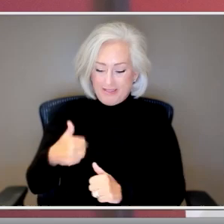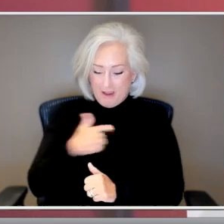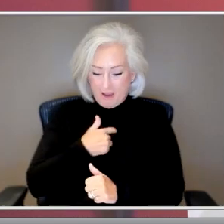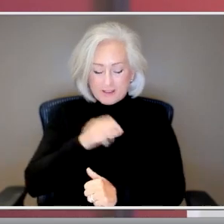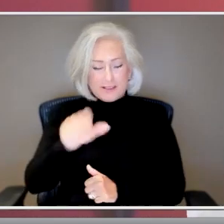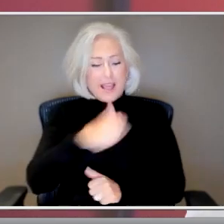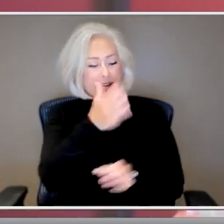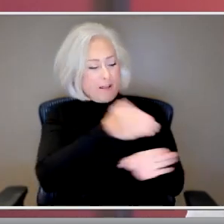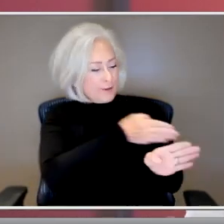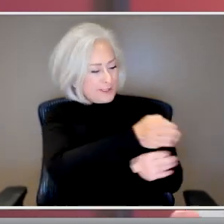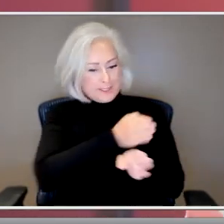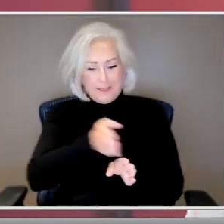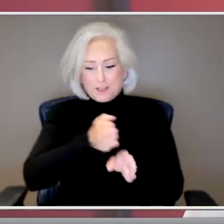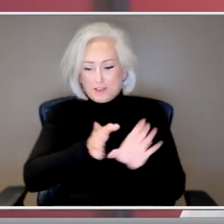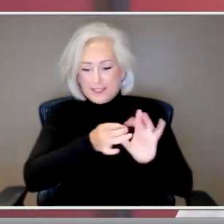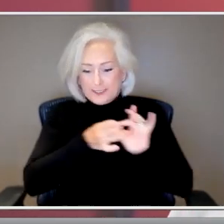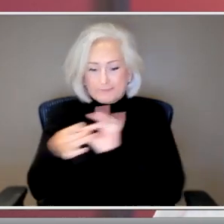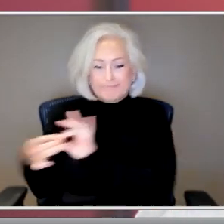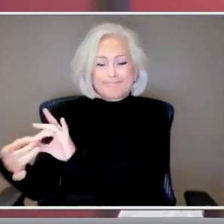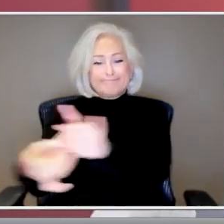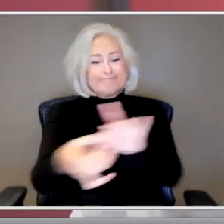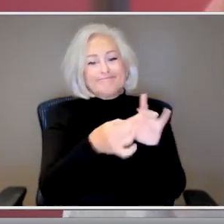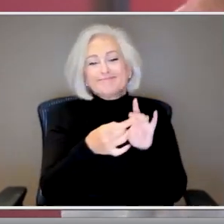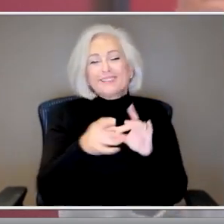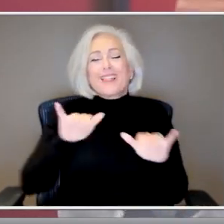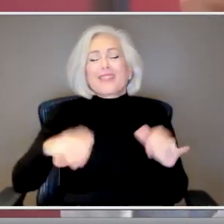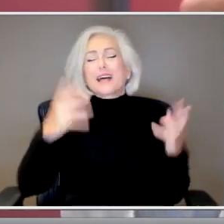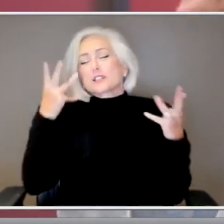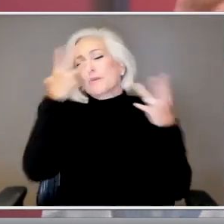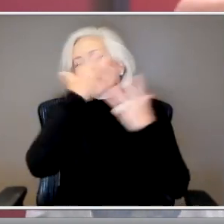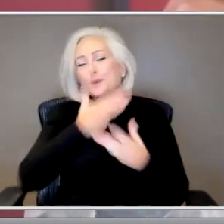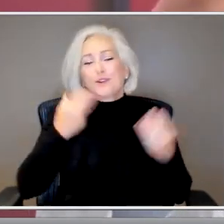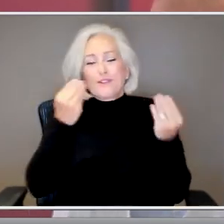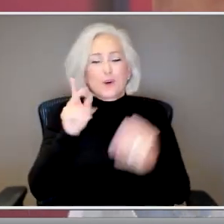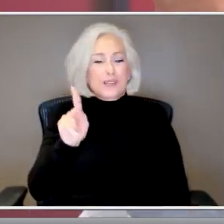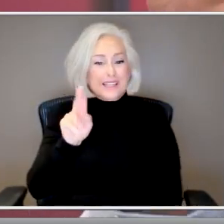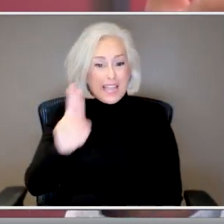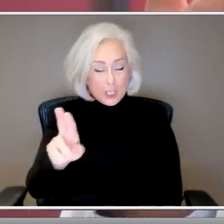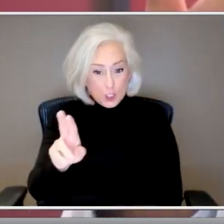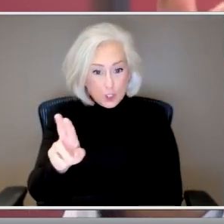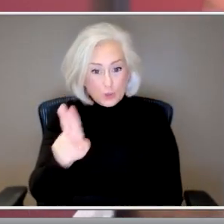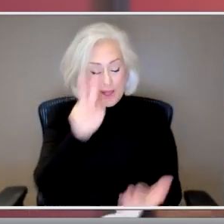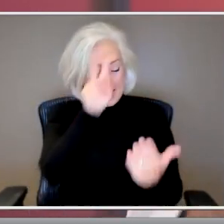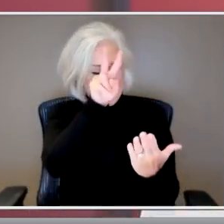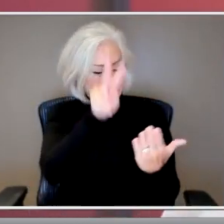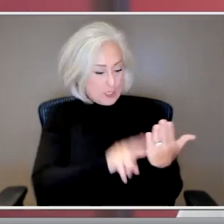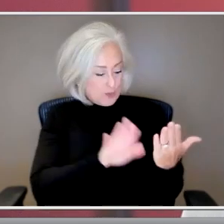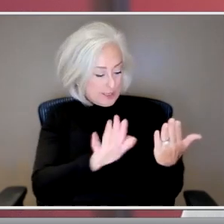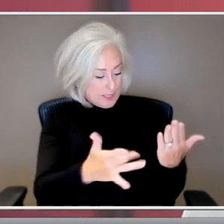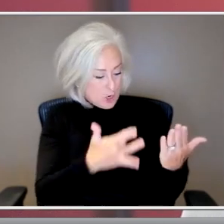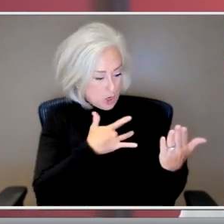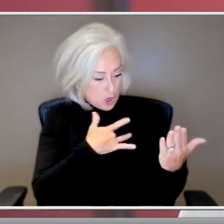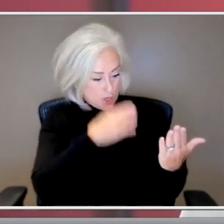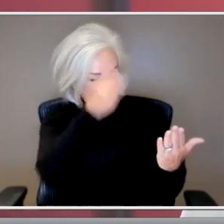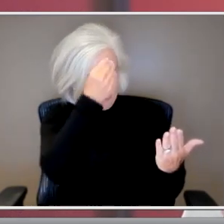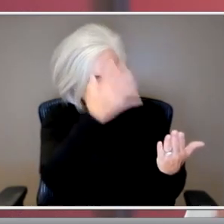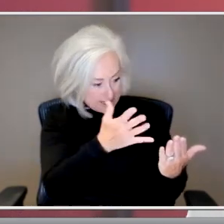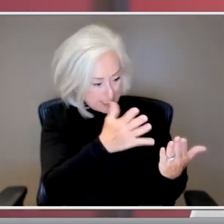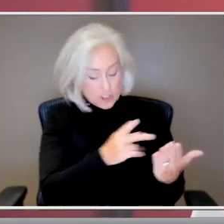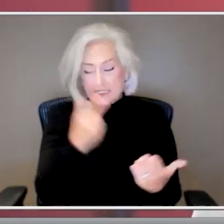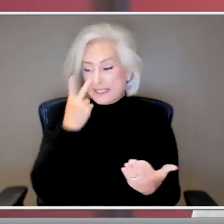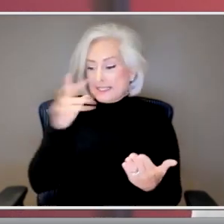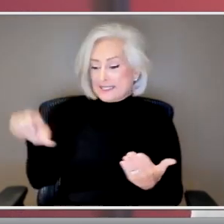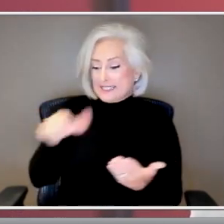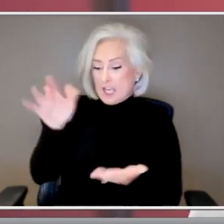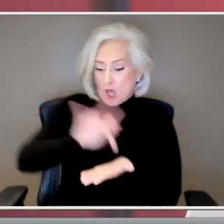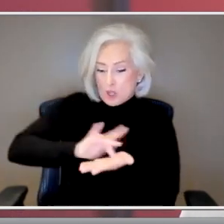KU. Like when I have a patient here, I can look at their cardiothoracic notes, I can see at their other medical conditions. So it's one